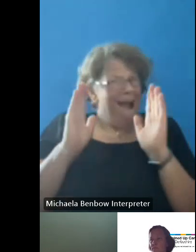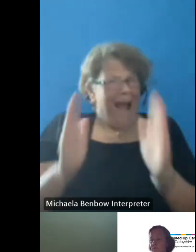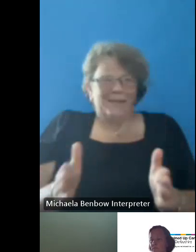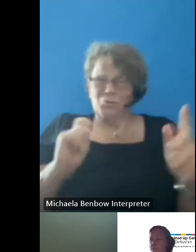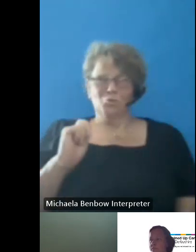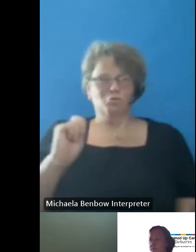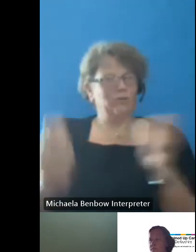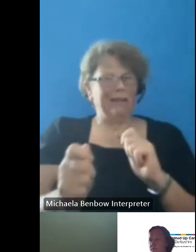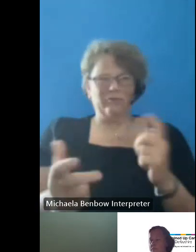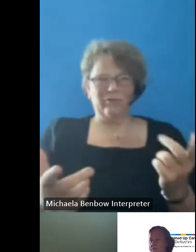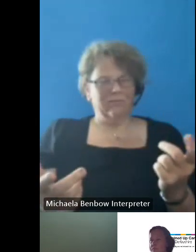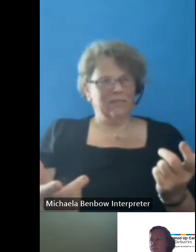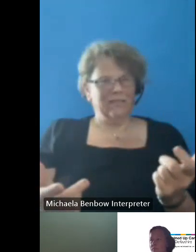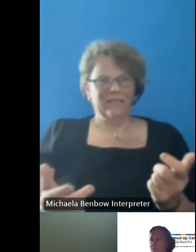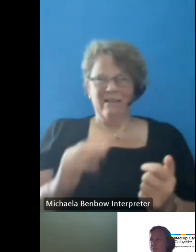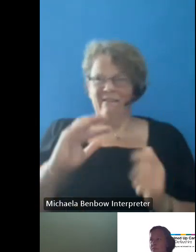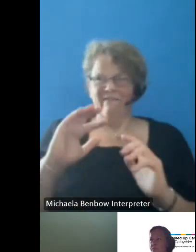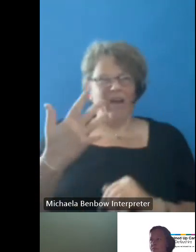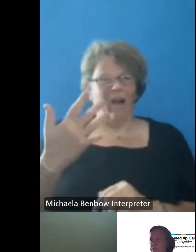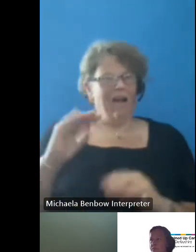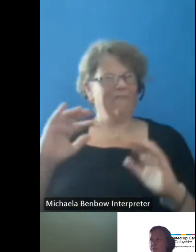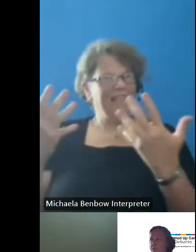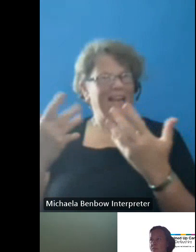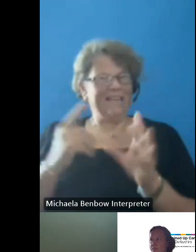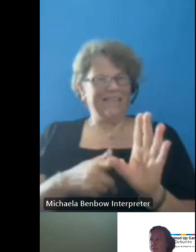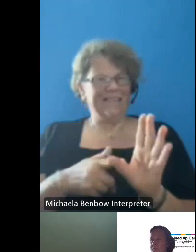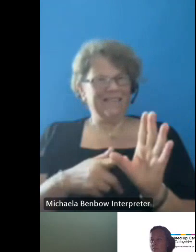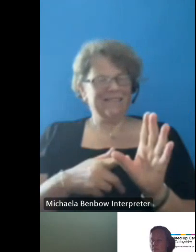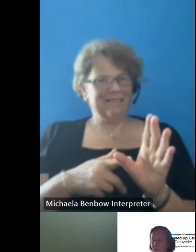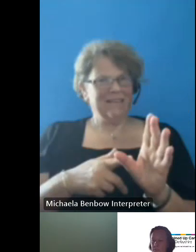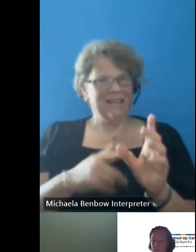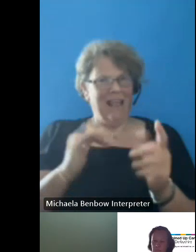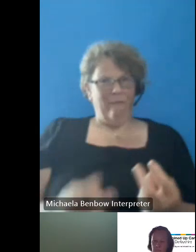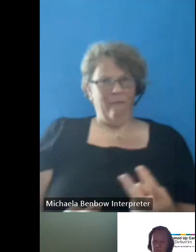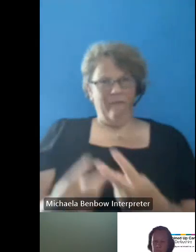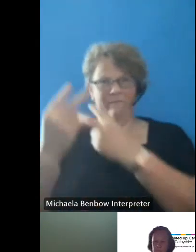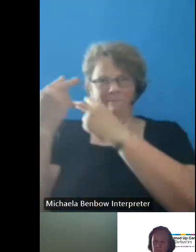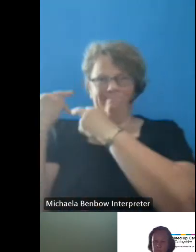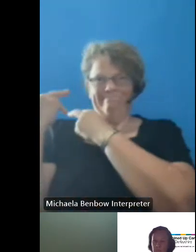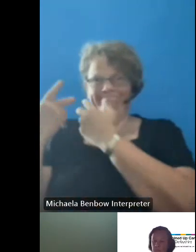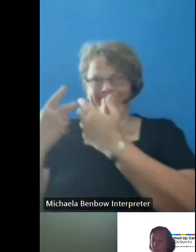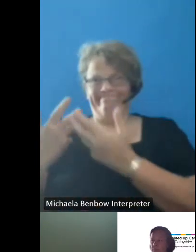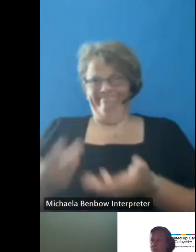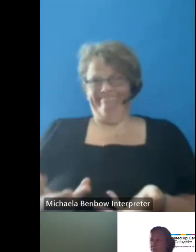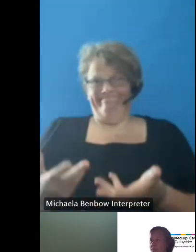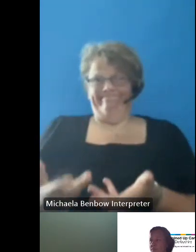different in the next 5 to 10 years compared to how it has operated